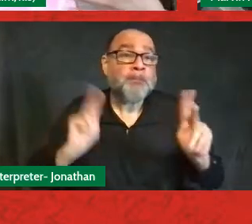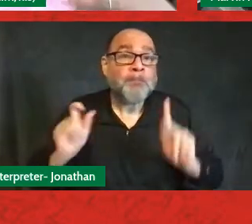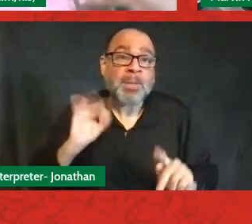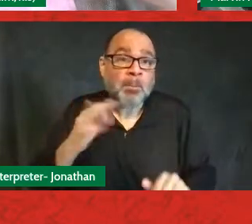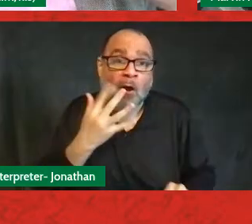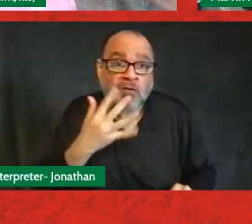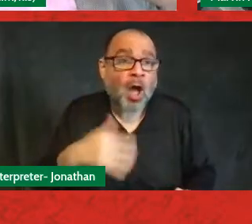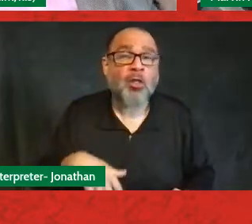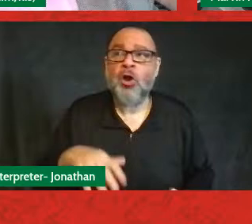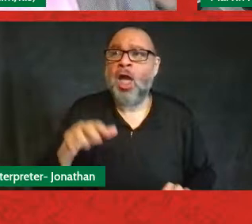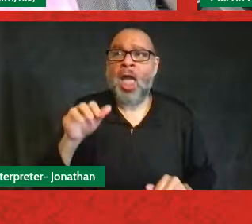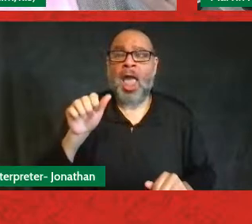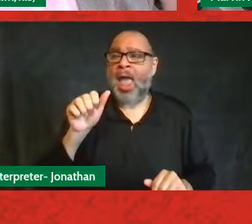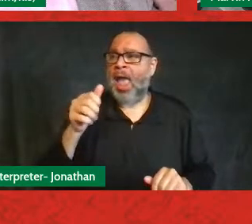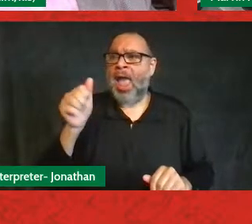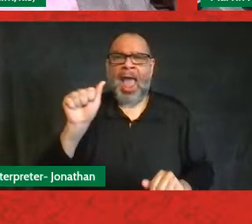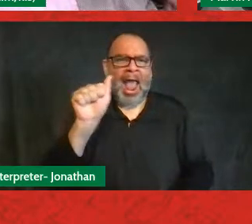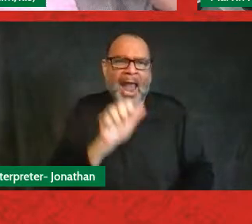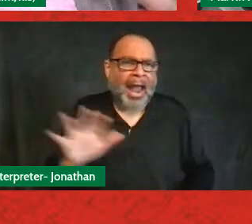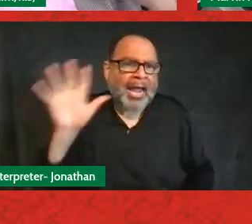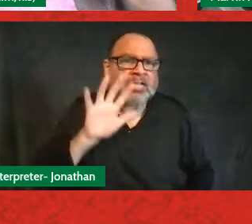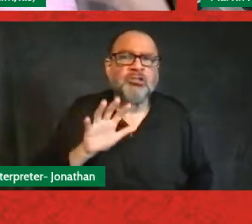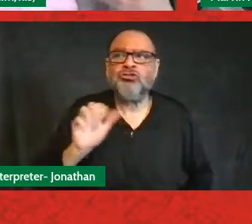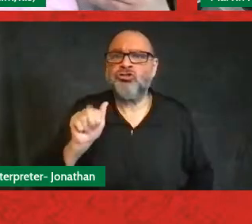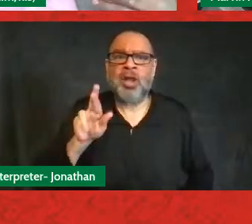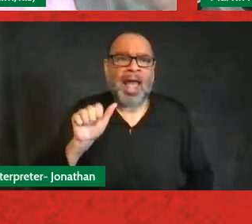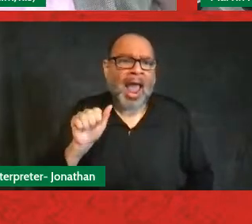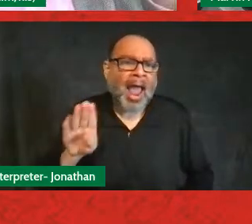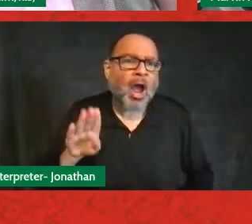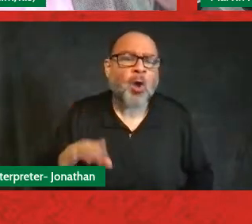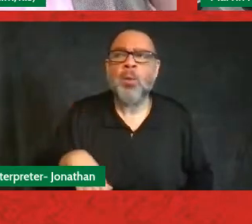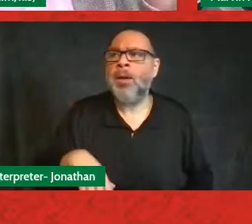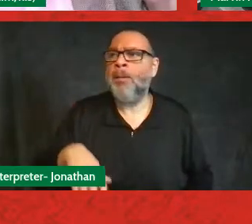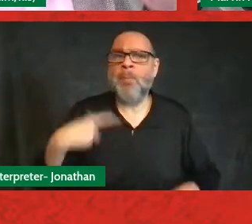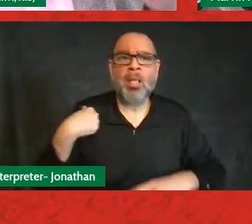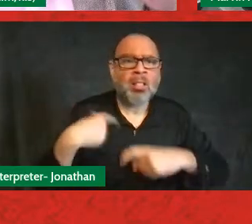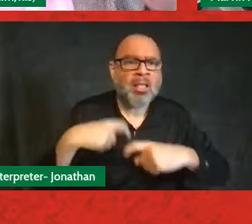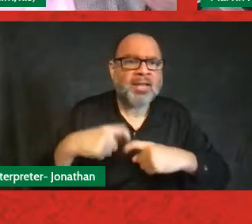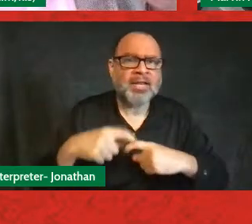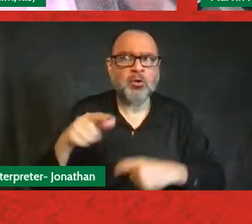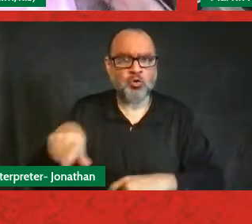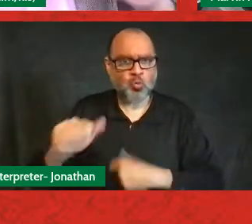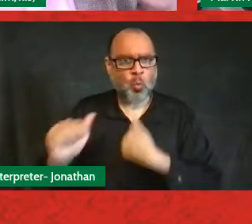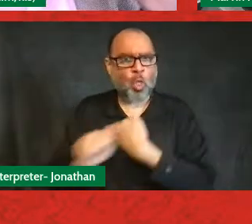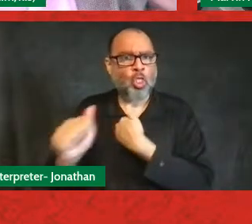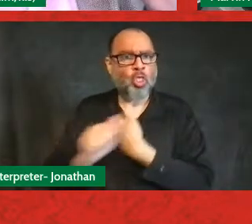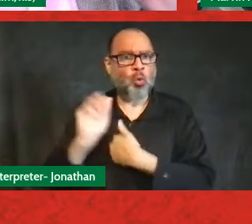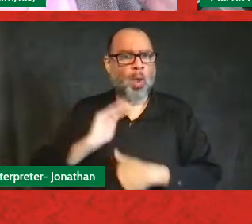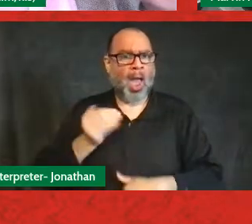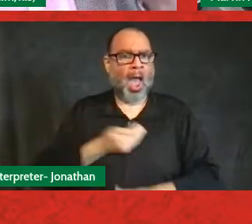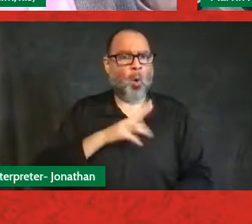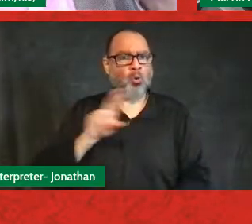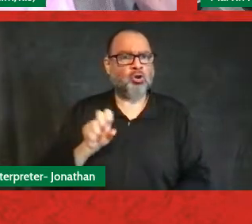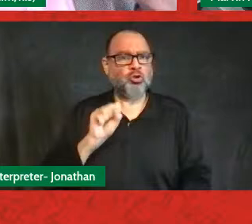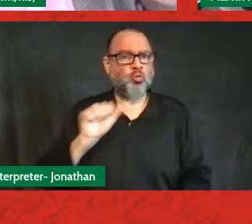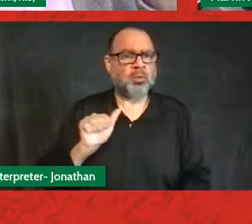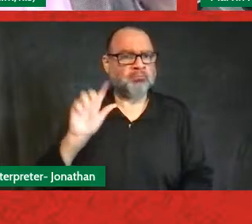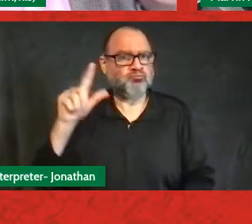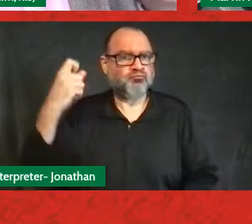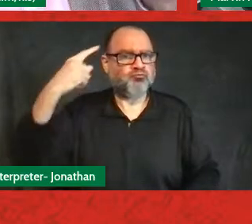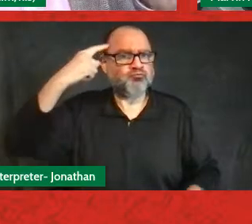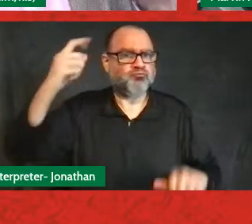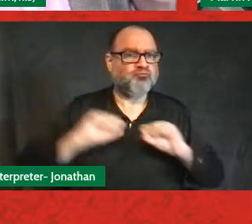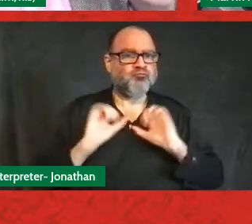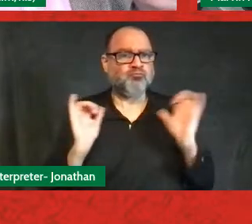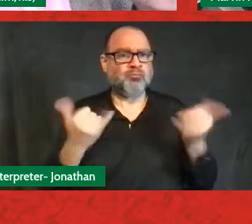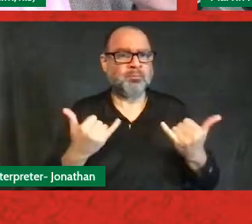Latinos are a threat to the notion of what it is to be an American. And William Brown did not have this notion of a limited